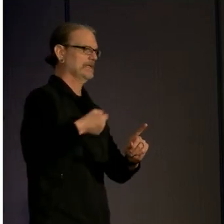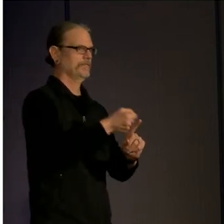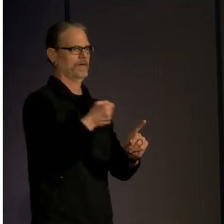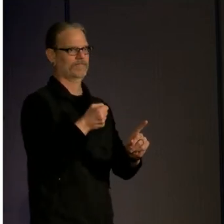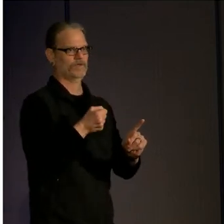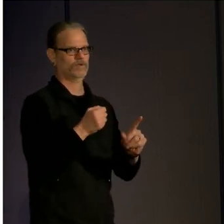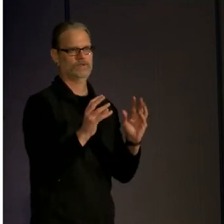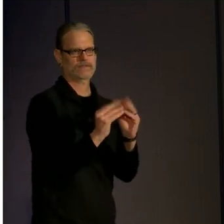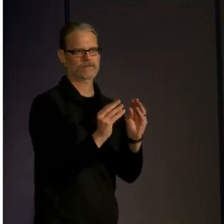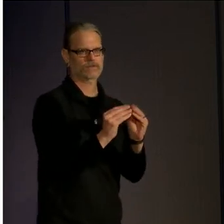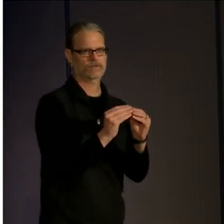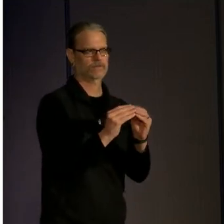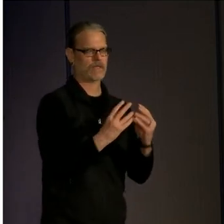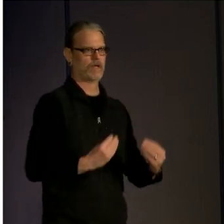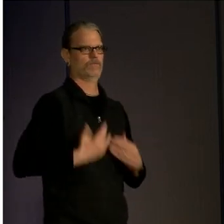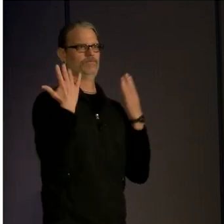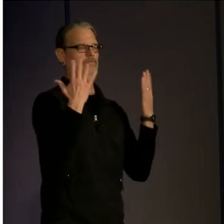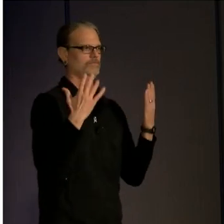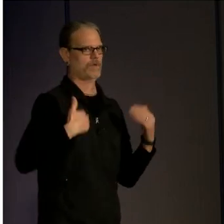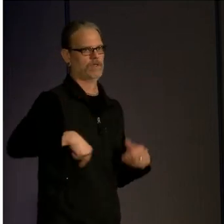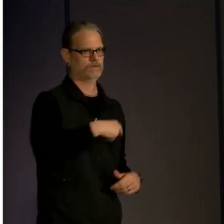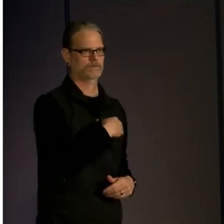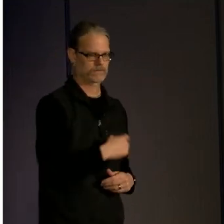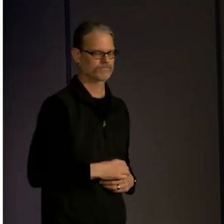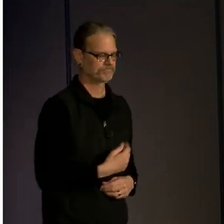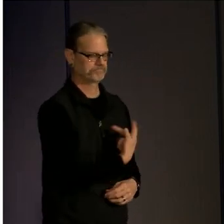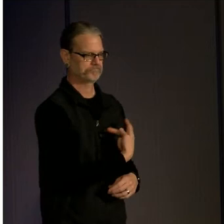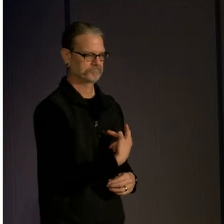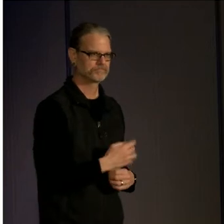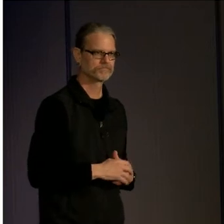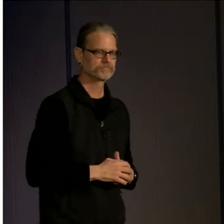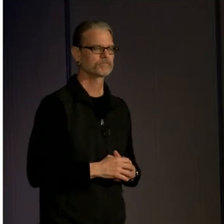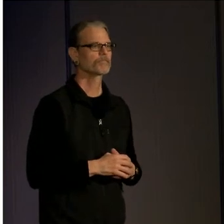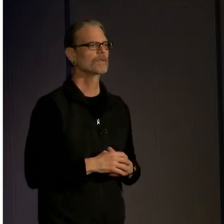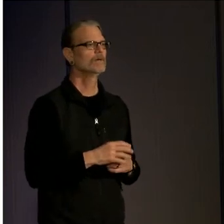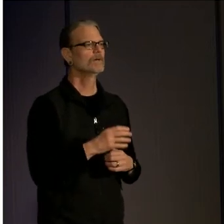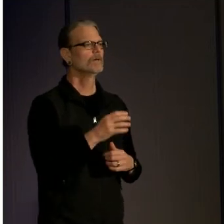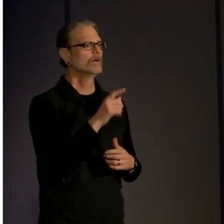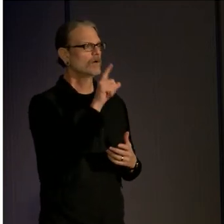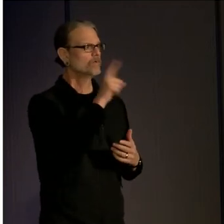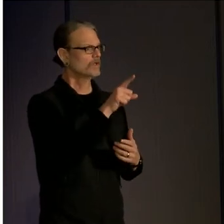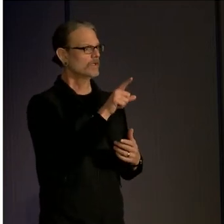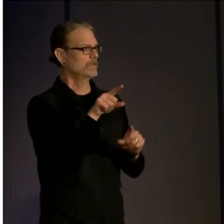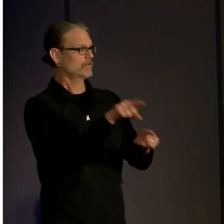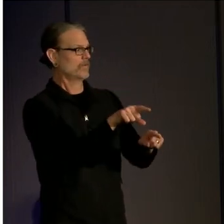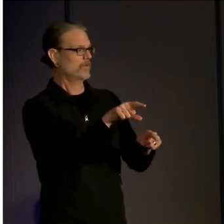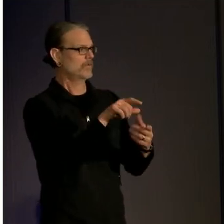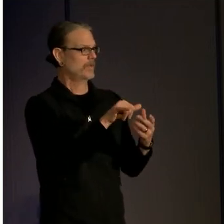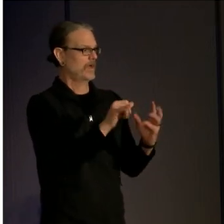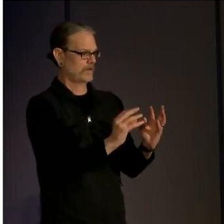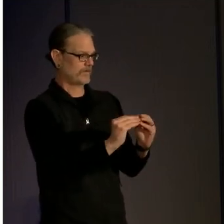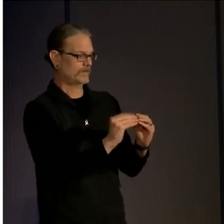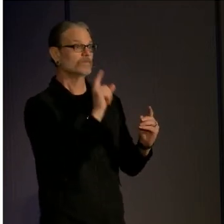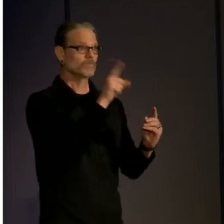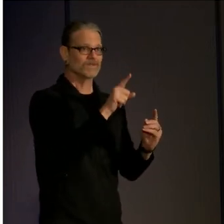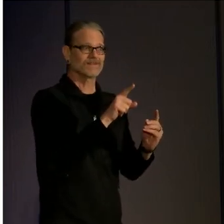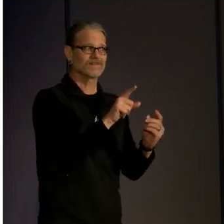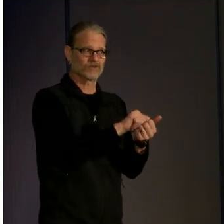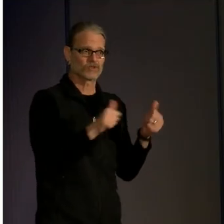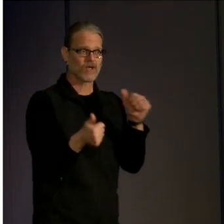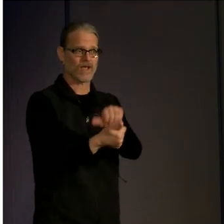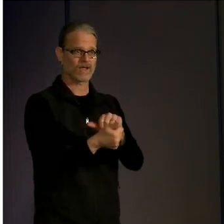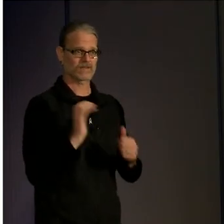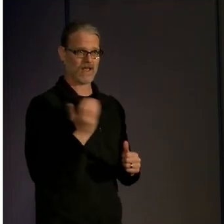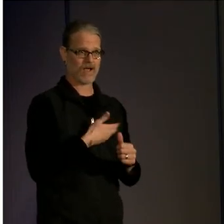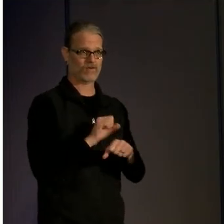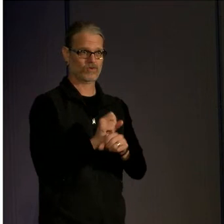that when we did this, attended this, or participated in this, it really did change the course of our career. I